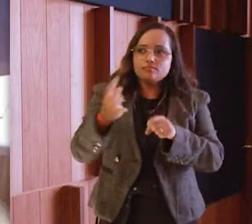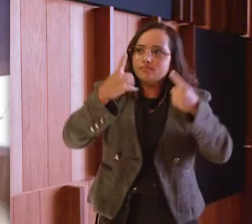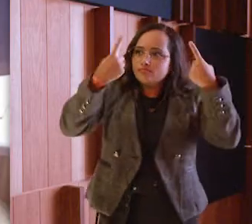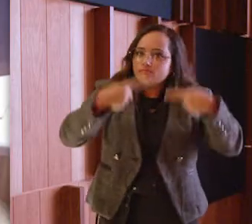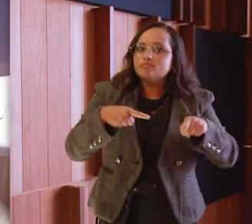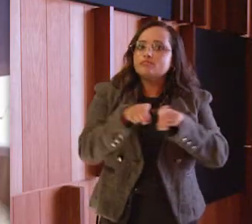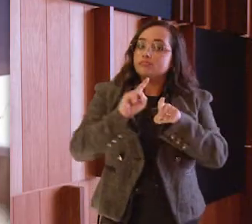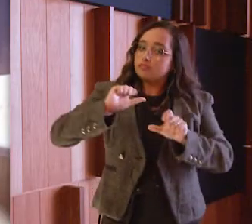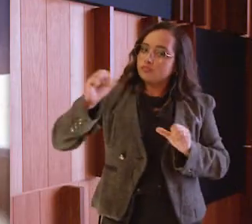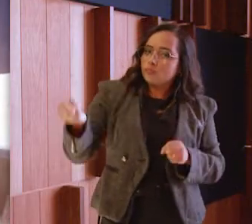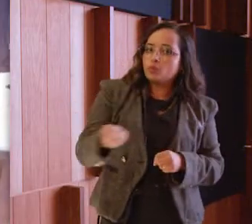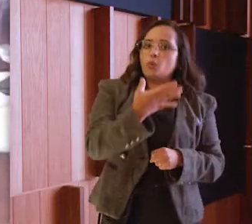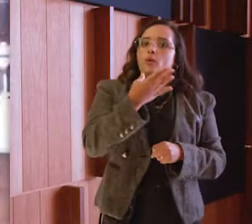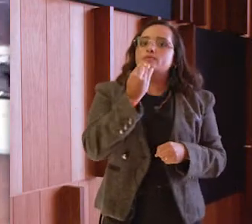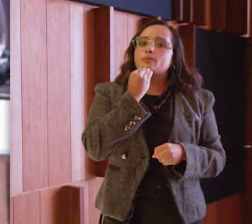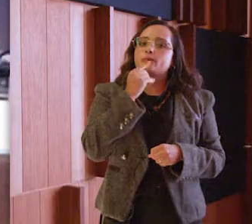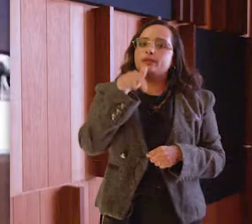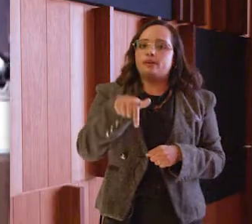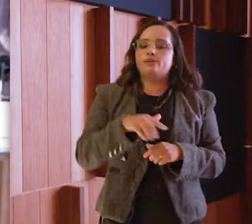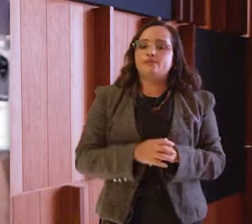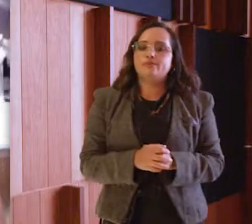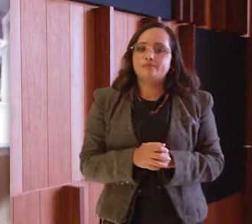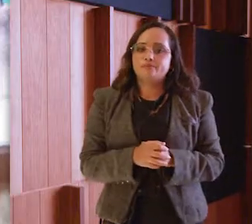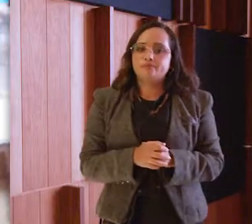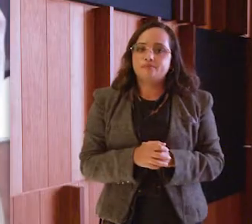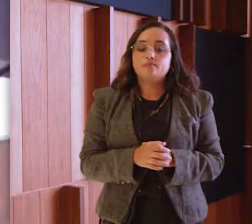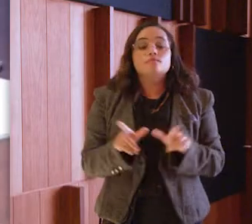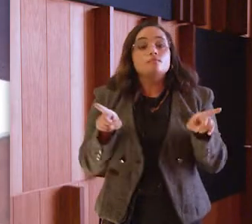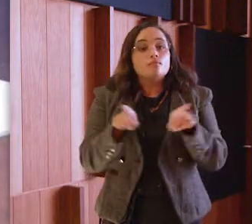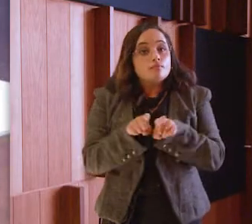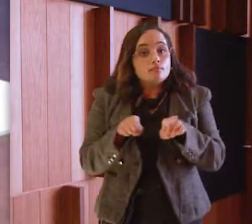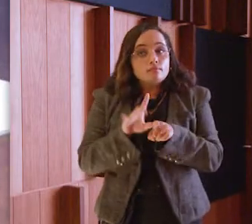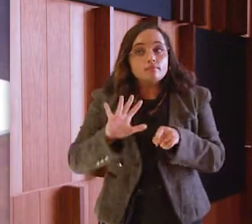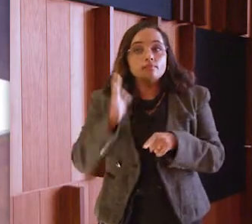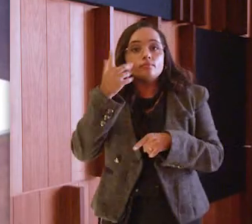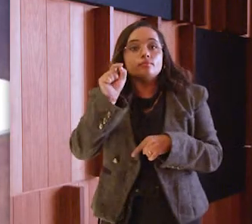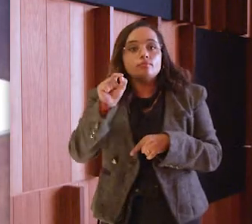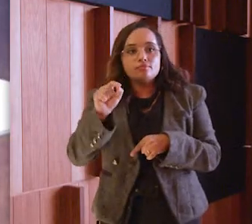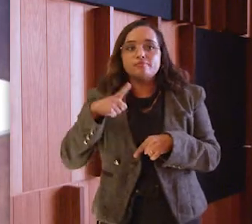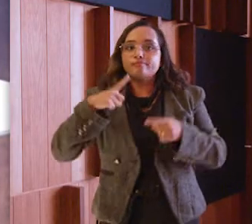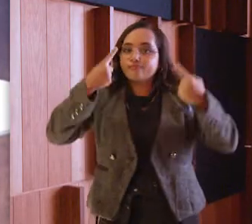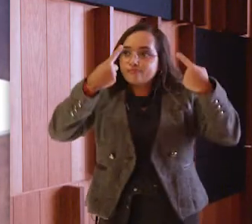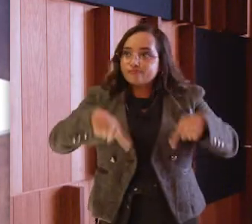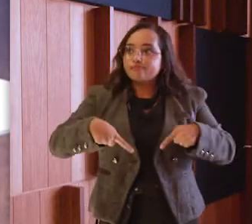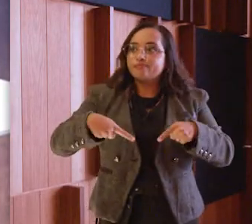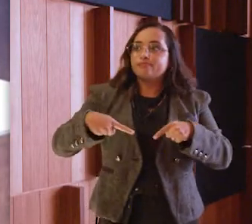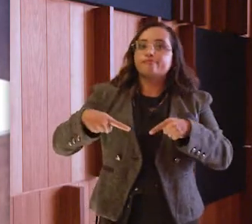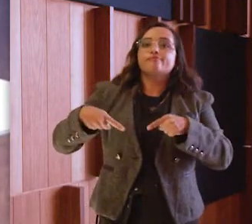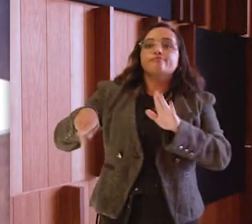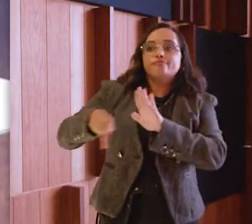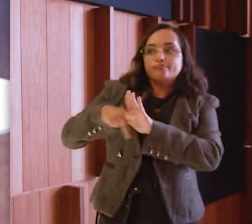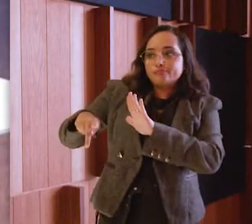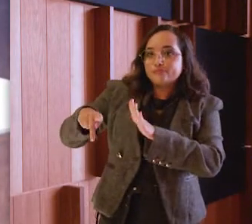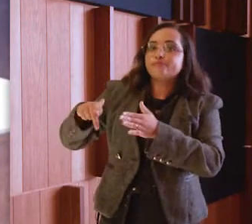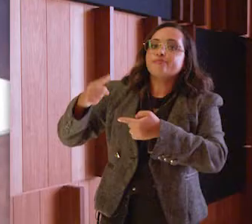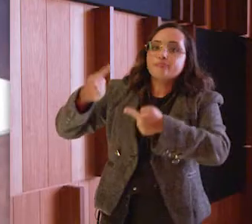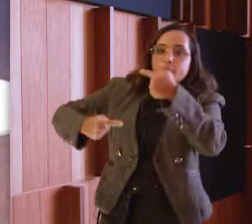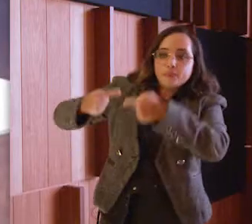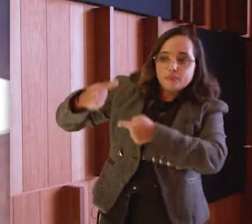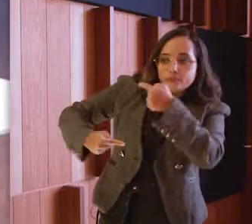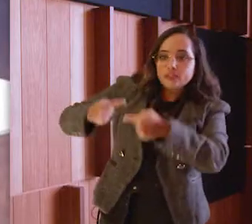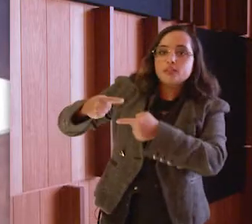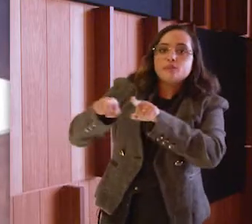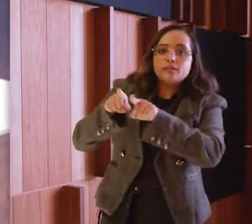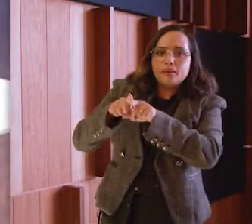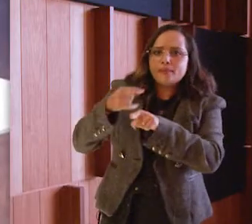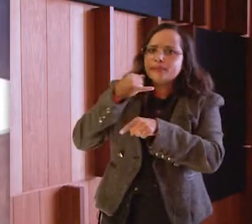also creating, in addition to that, geopolitical threats, huge demand for energy. AI will require that we